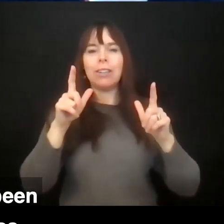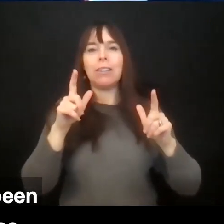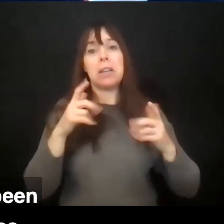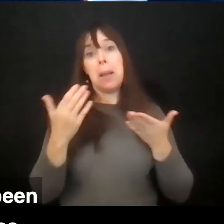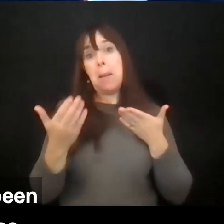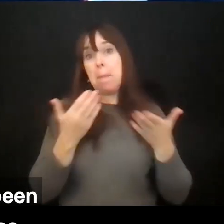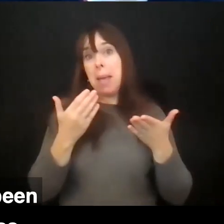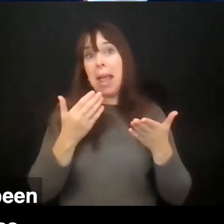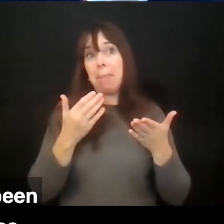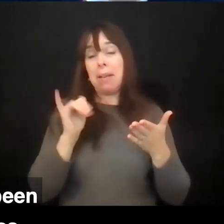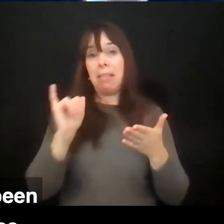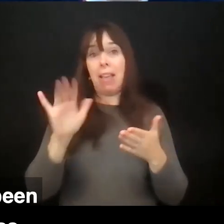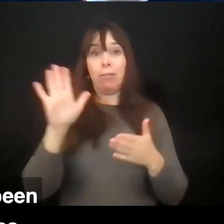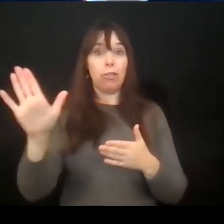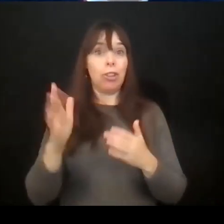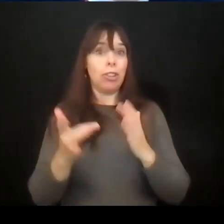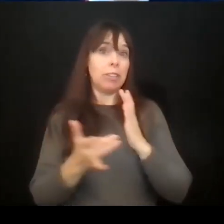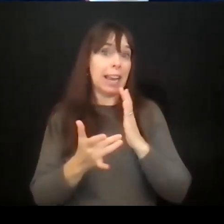been techniques that